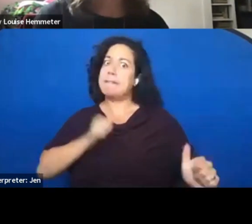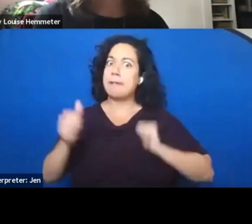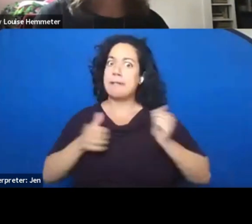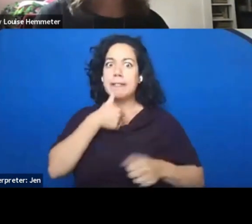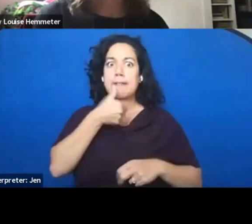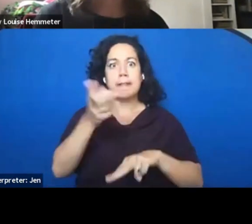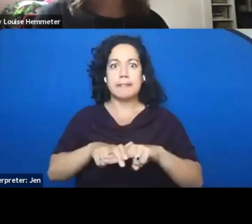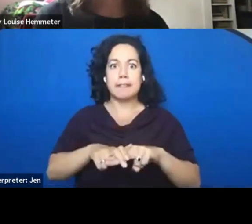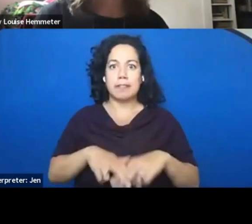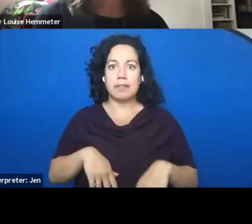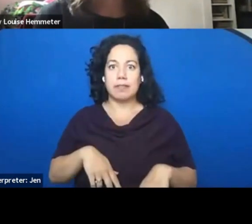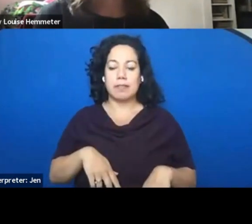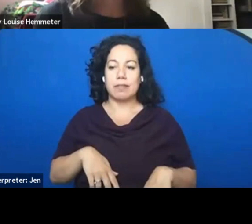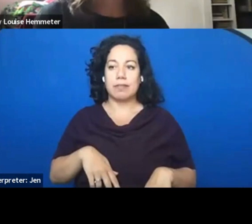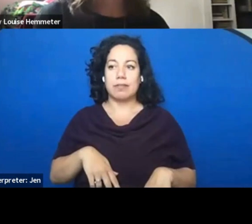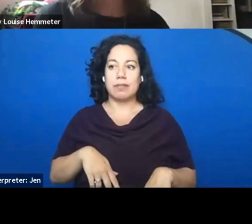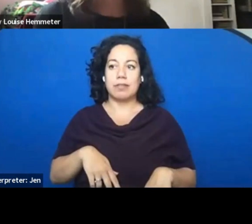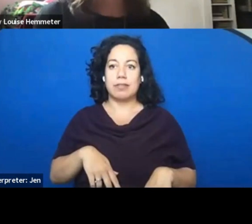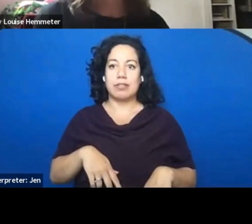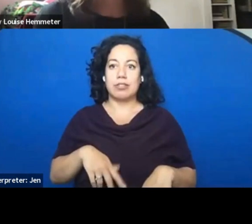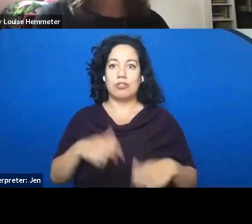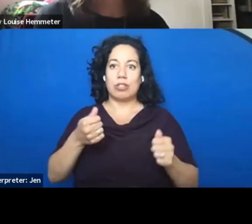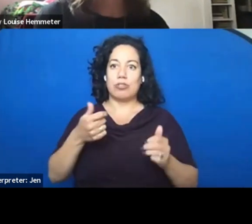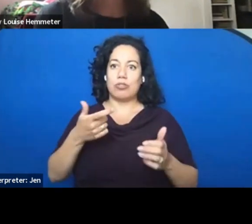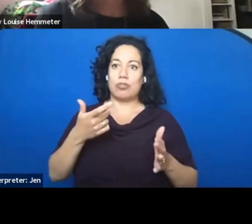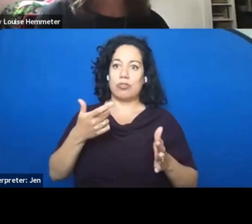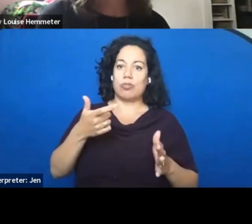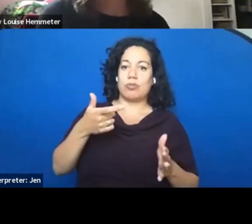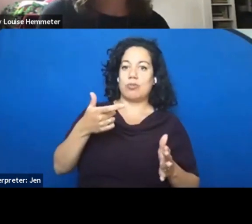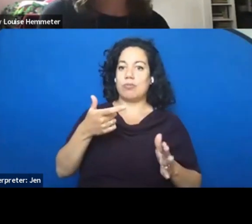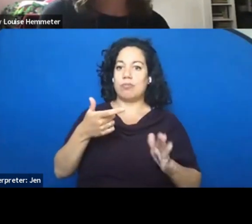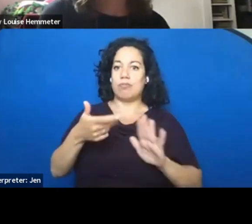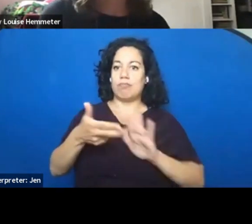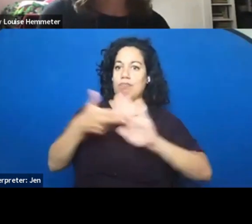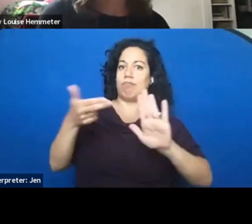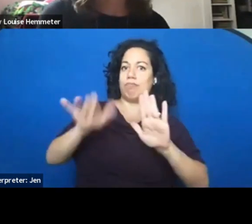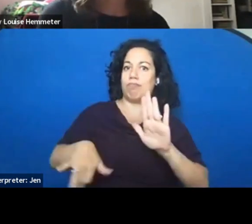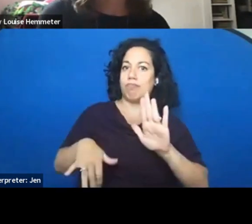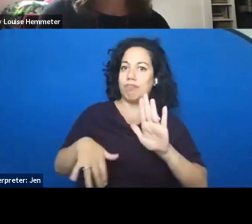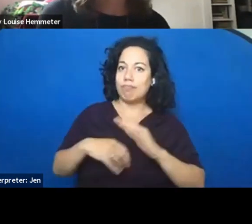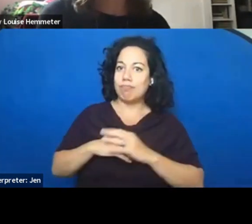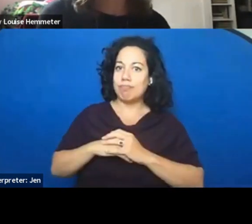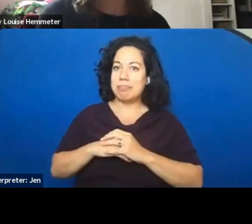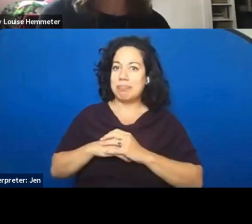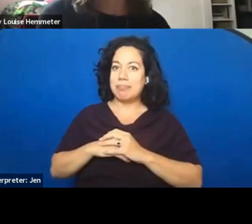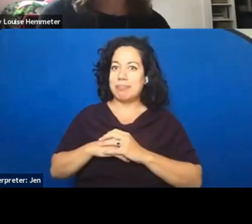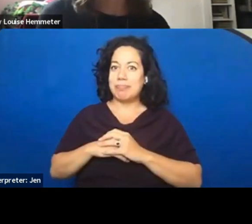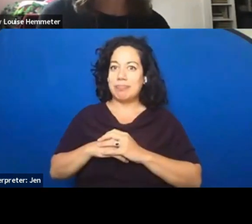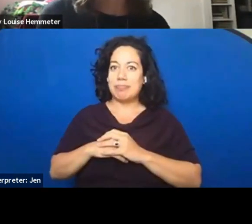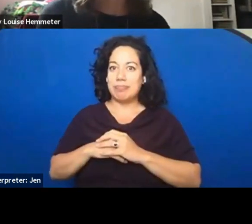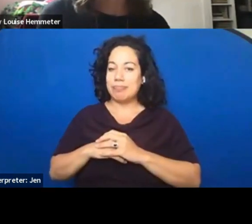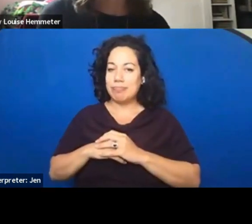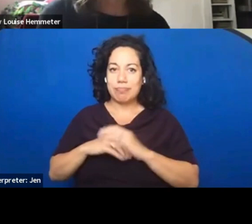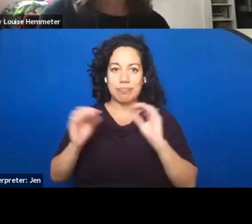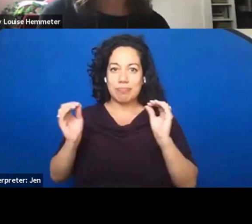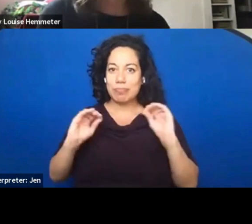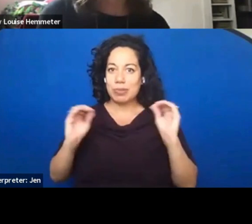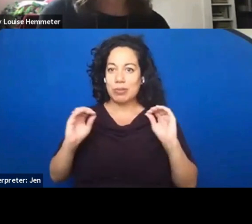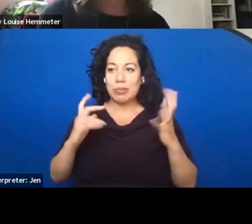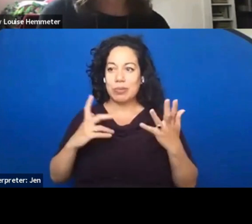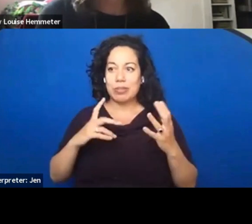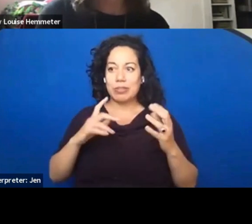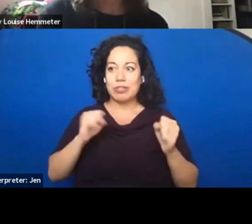sitting. And she tried to qualify that. And no one could understand what was happening. He was suspended